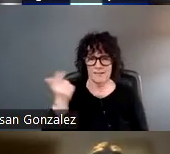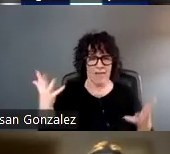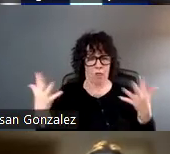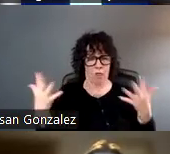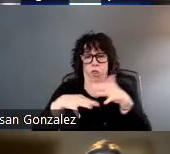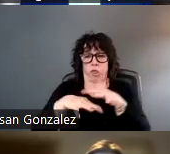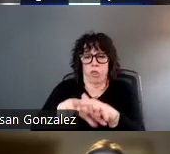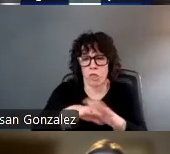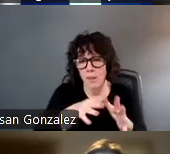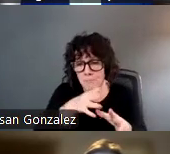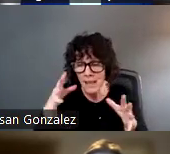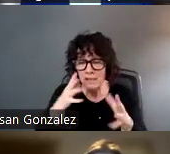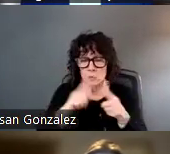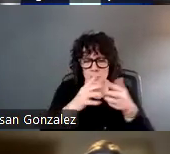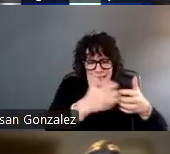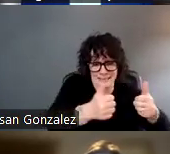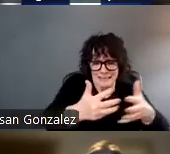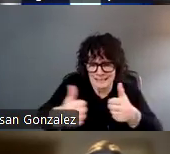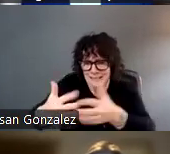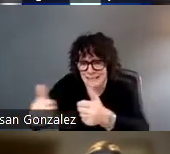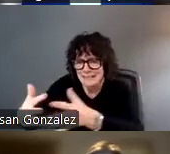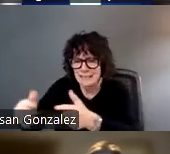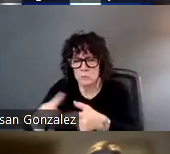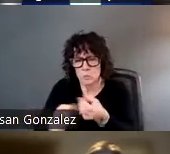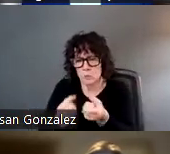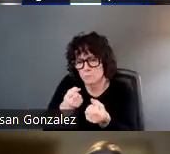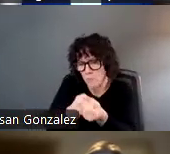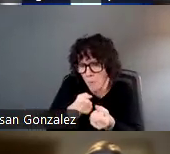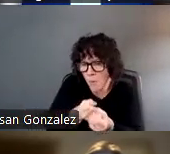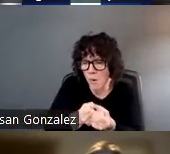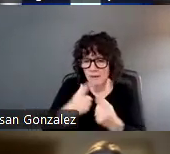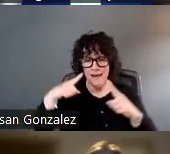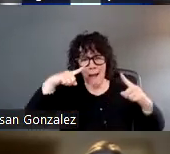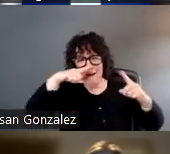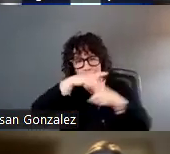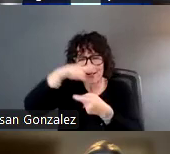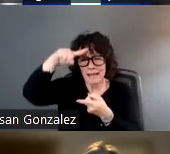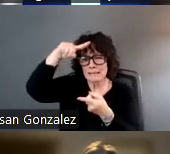process, answer your questions, and ensure that you get the relief that you're entitled to.